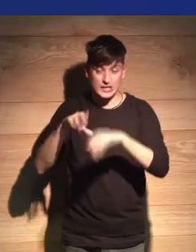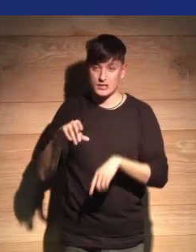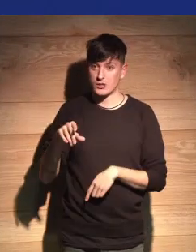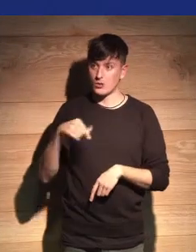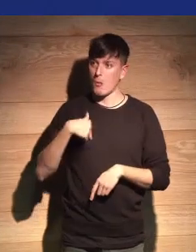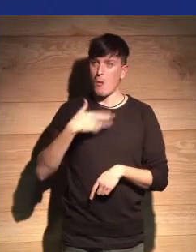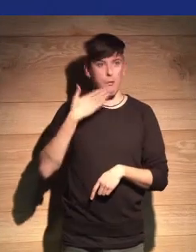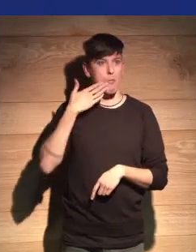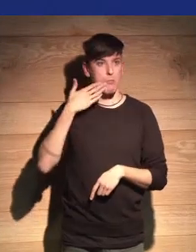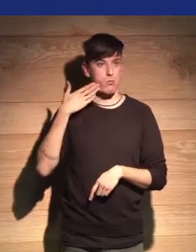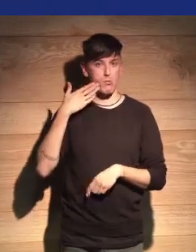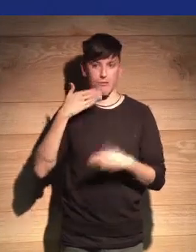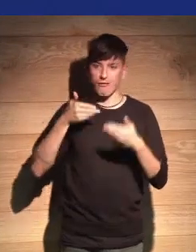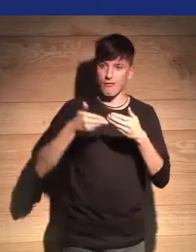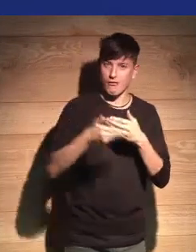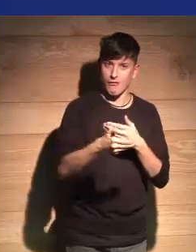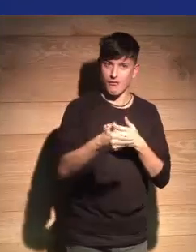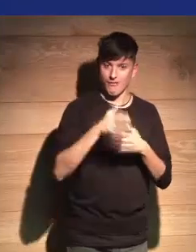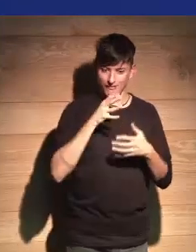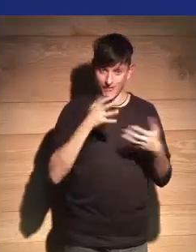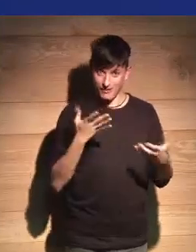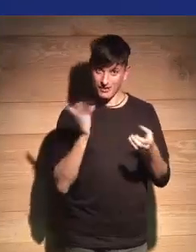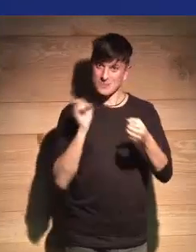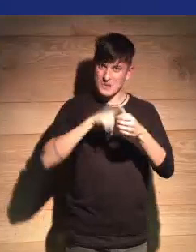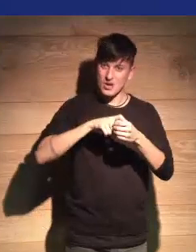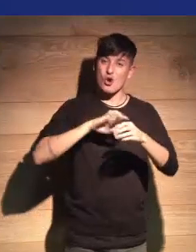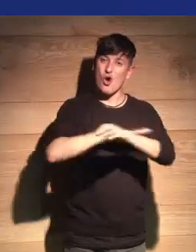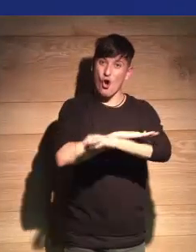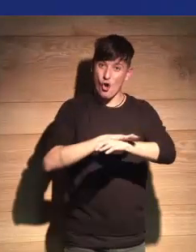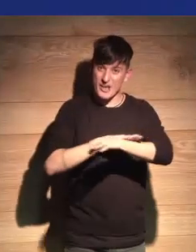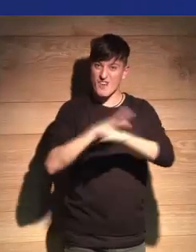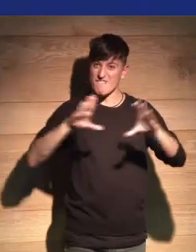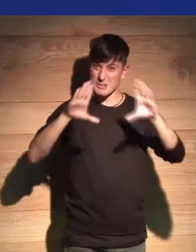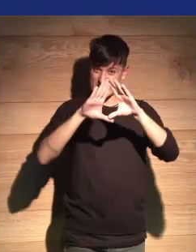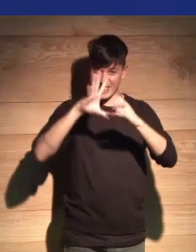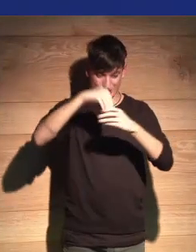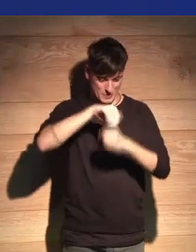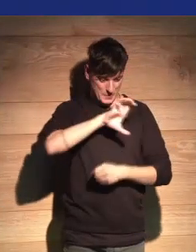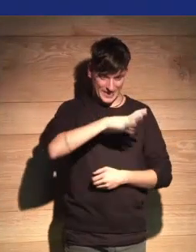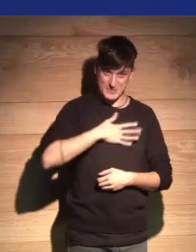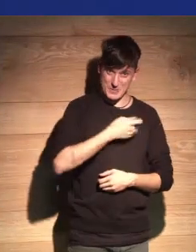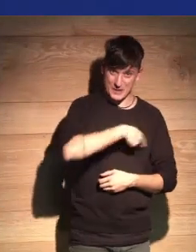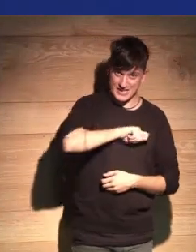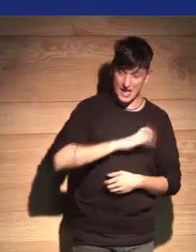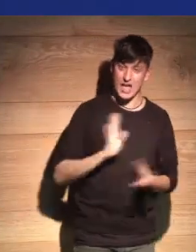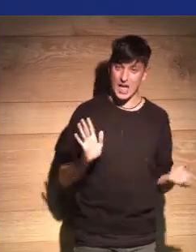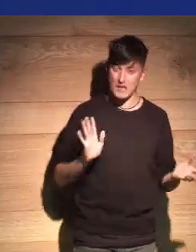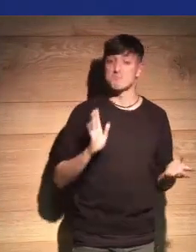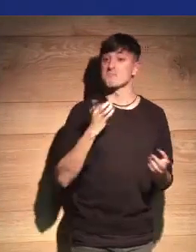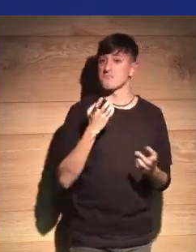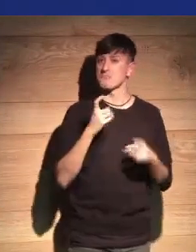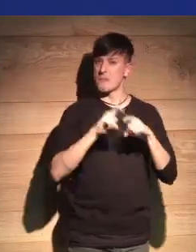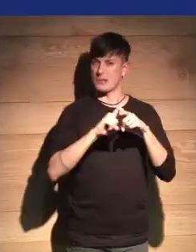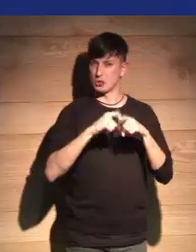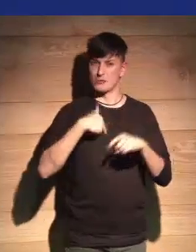never thought that one day I would have the honor of being part of a feminist government